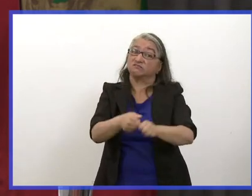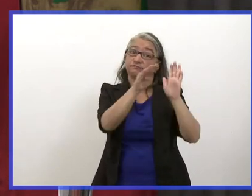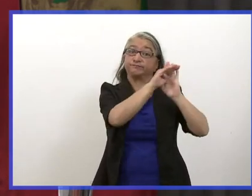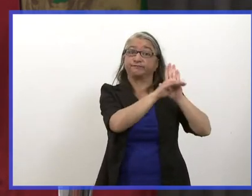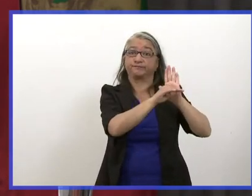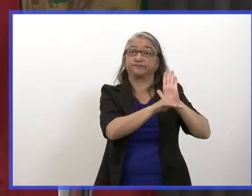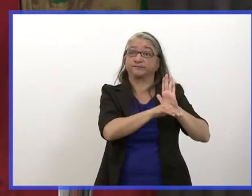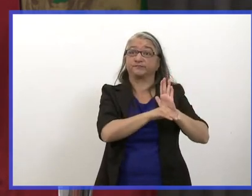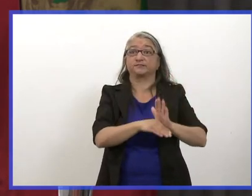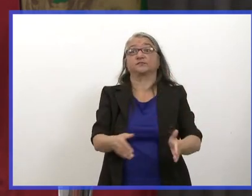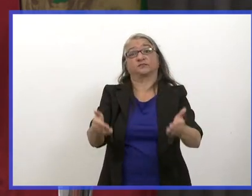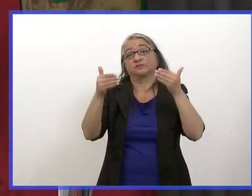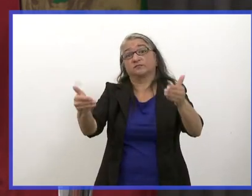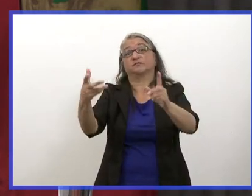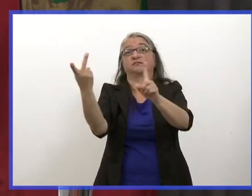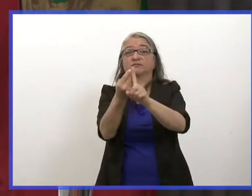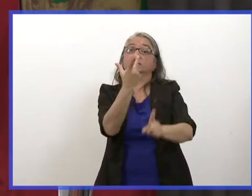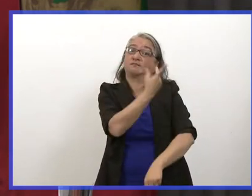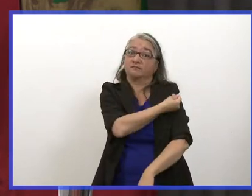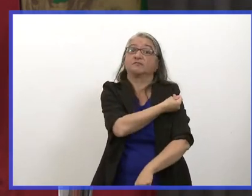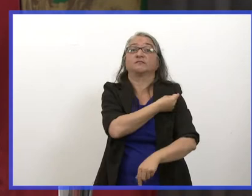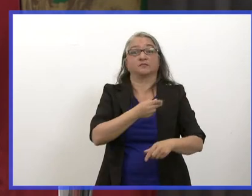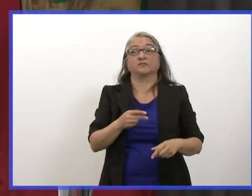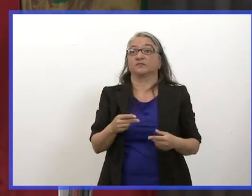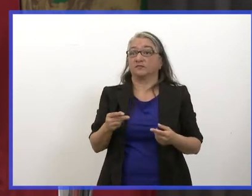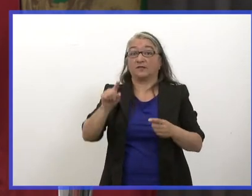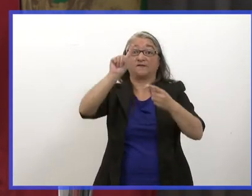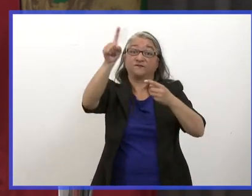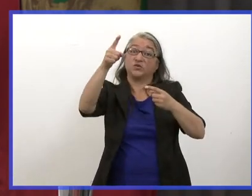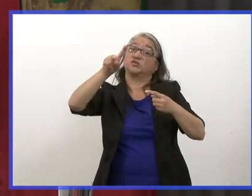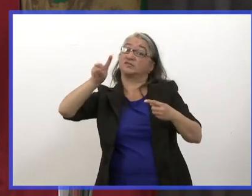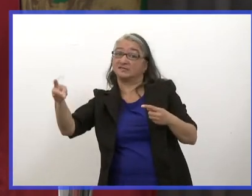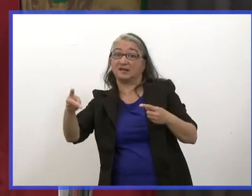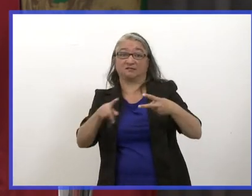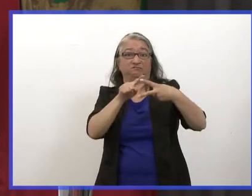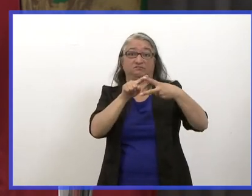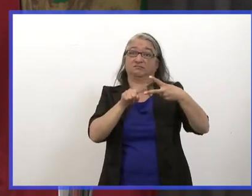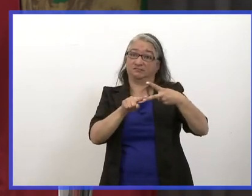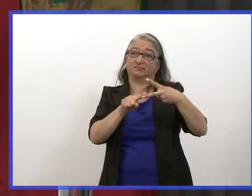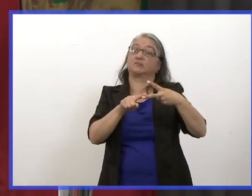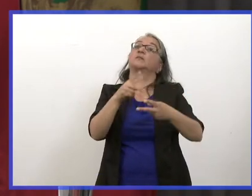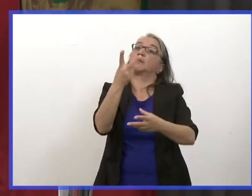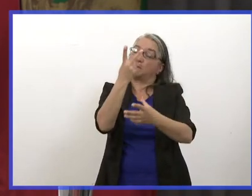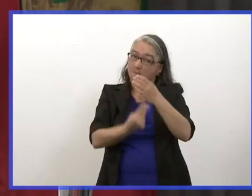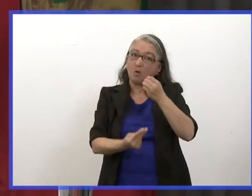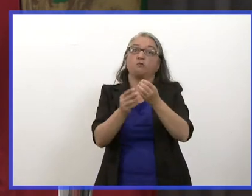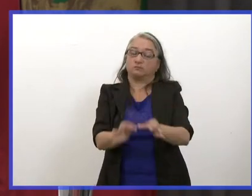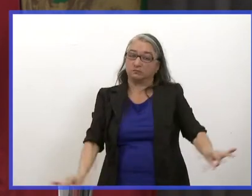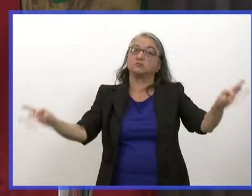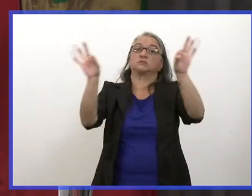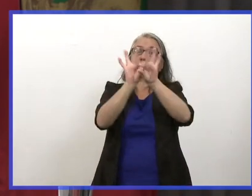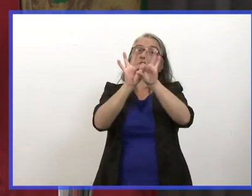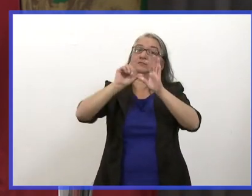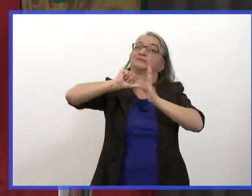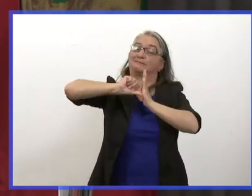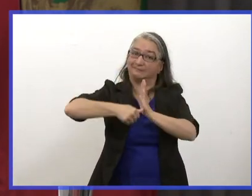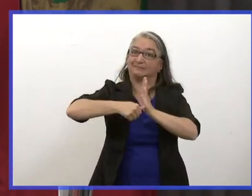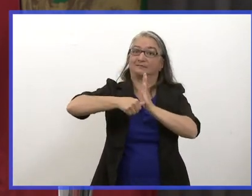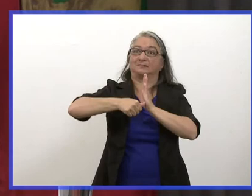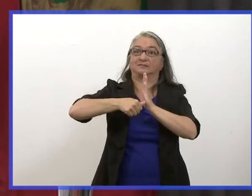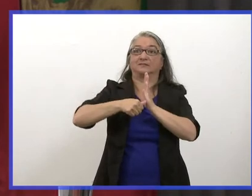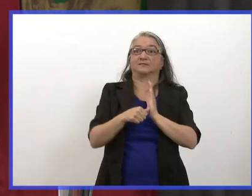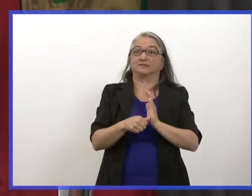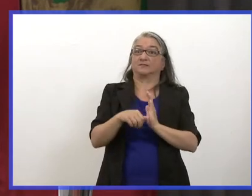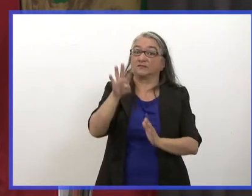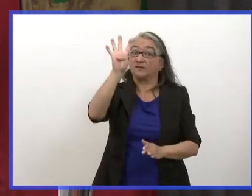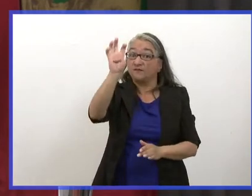second, both are important. Can't have the second one until you have the first one. So I'm encouraging 40% of Manitobans that haven't yet, that